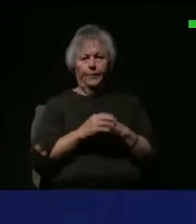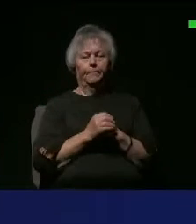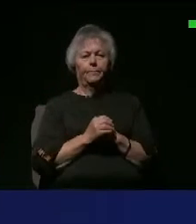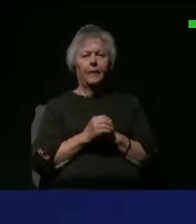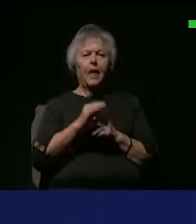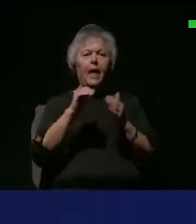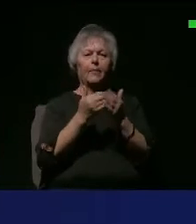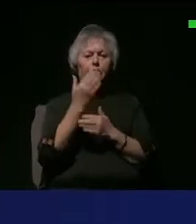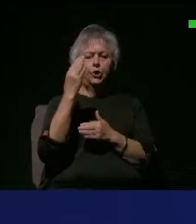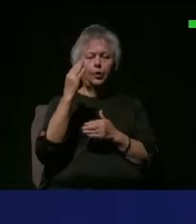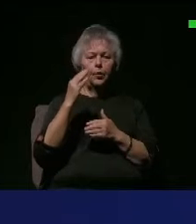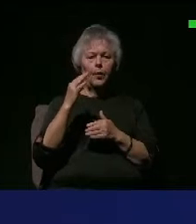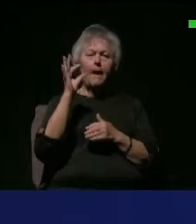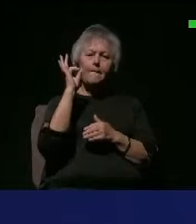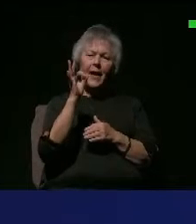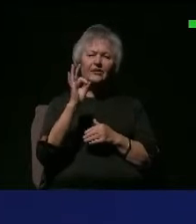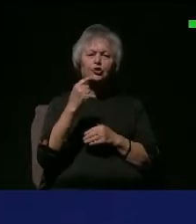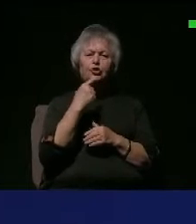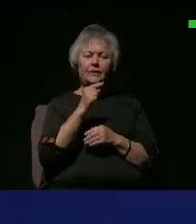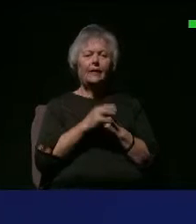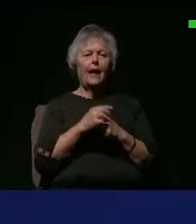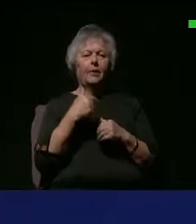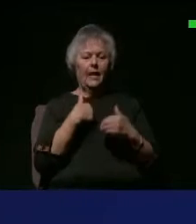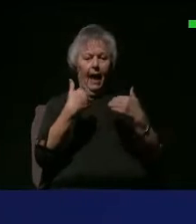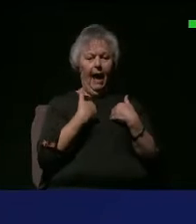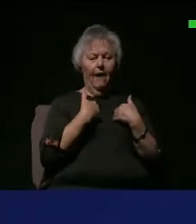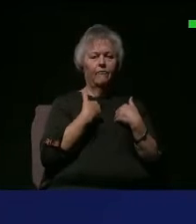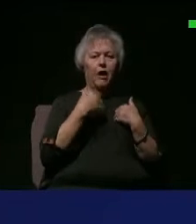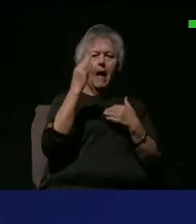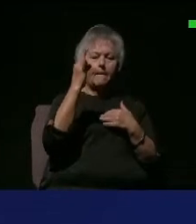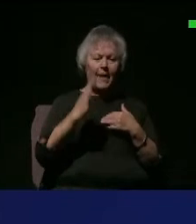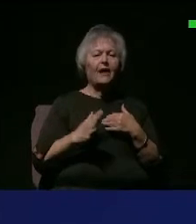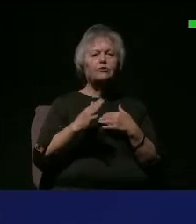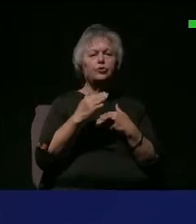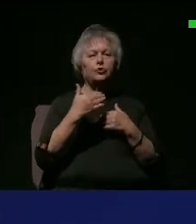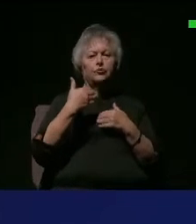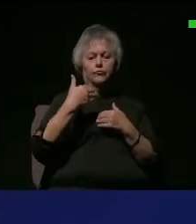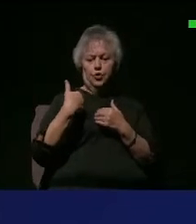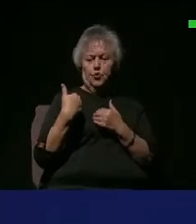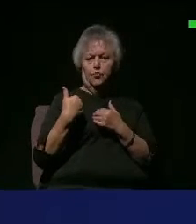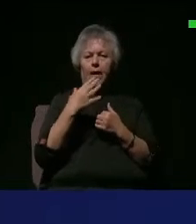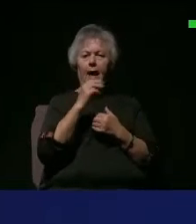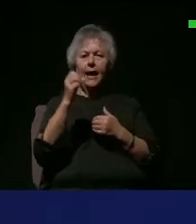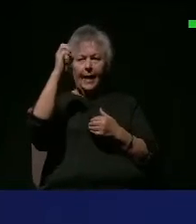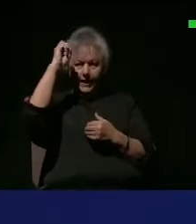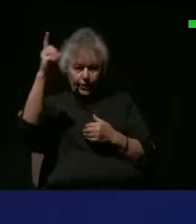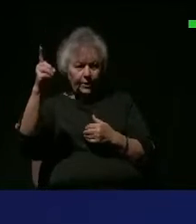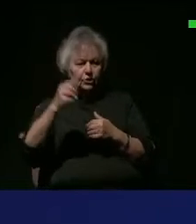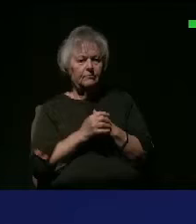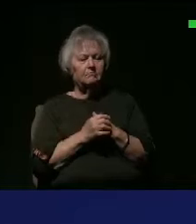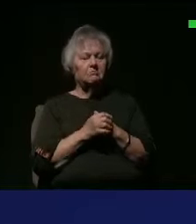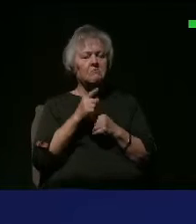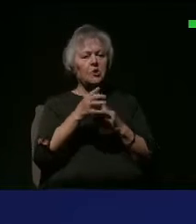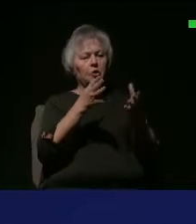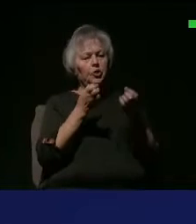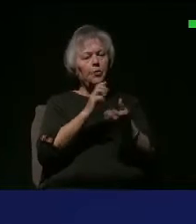have a minister of youth and children and a minister of education. And because you're here, you get to pick. You can either be the minister of youth or